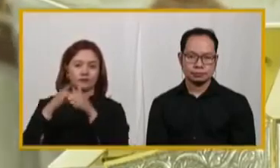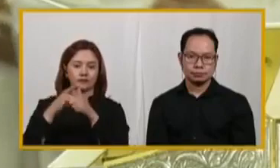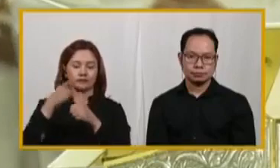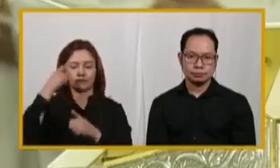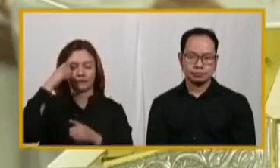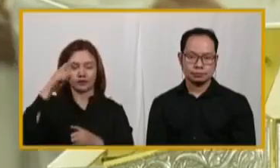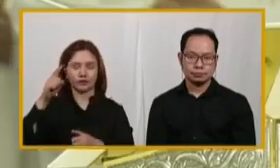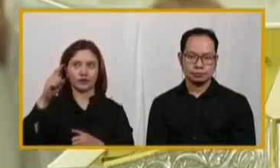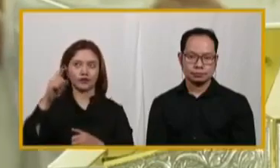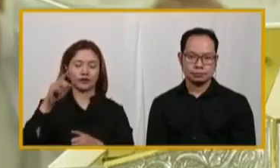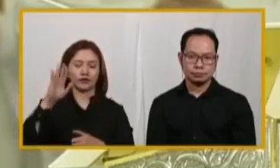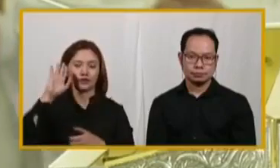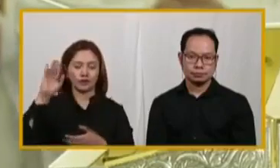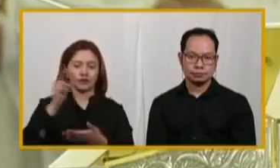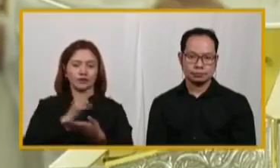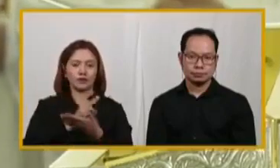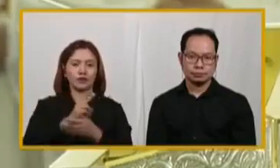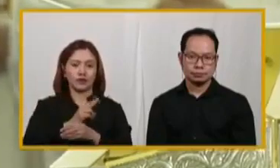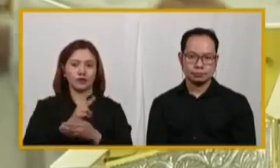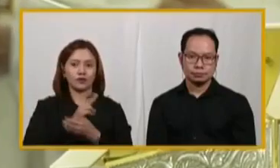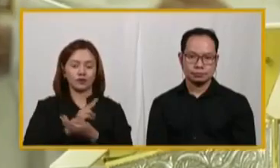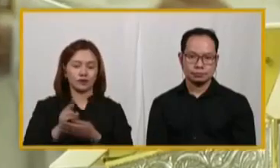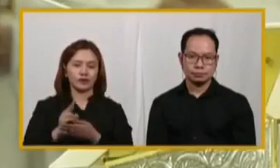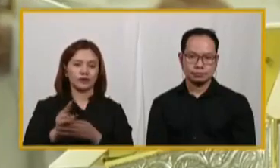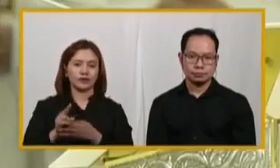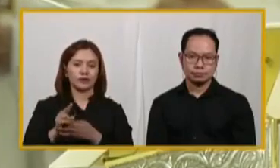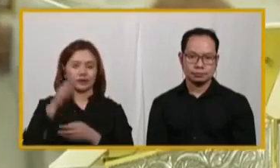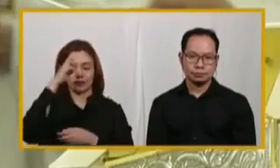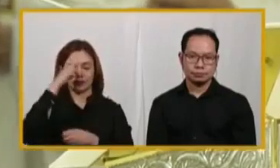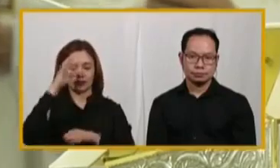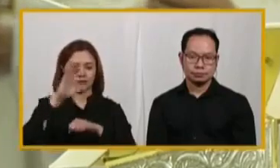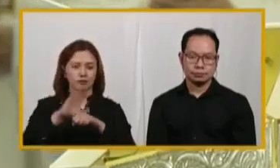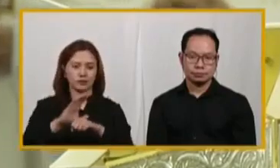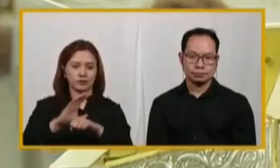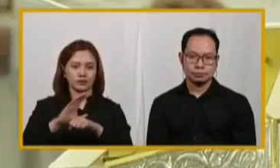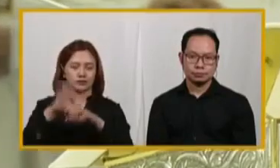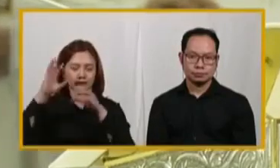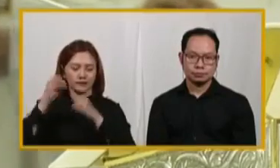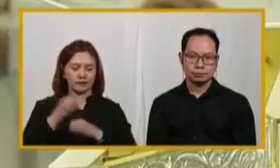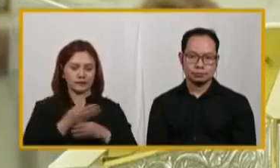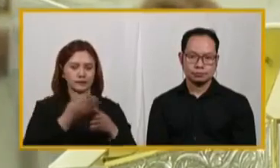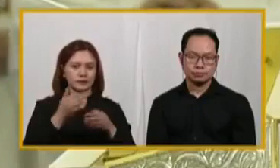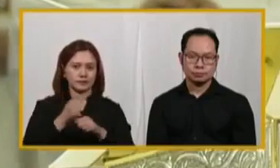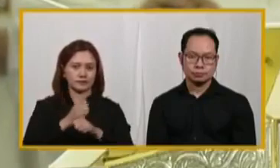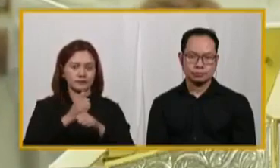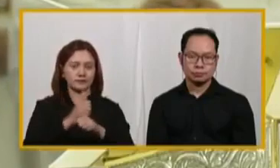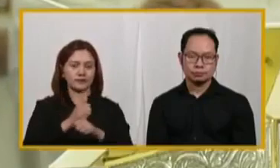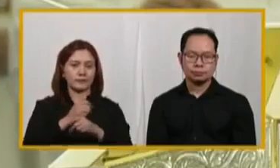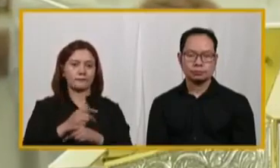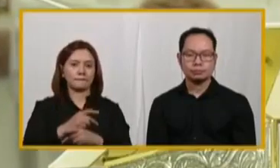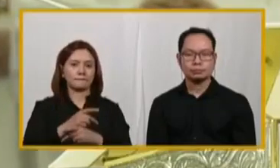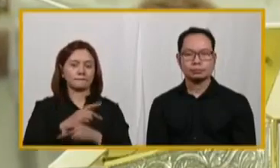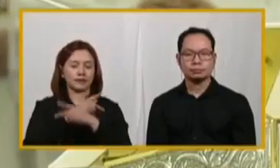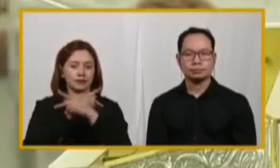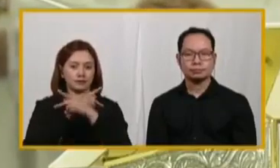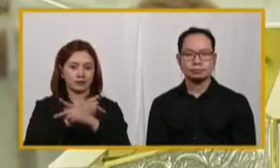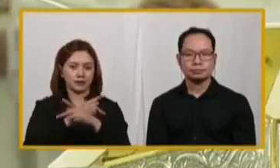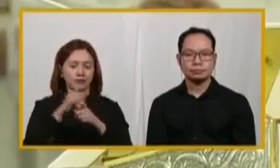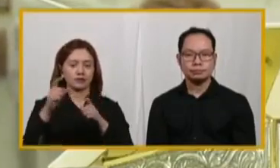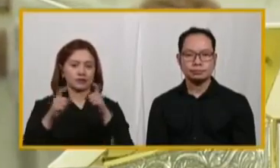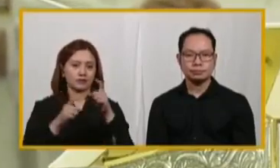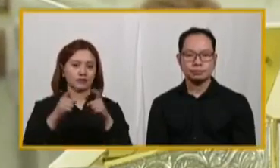holy Catholic Church. Be pleased to grant her peace, to guard, unite and govern